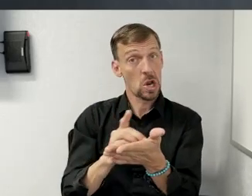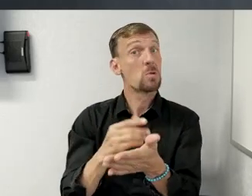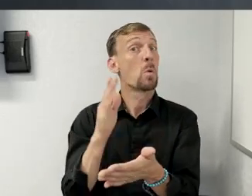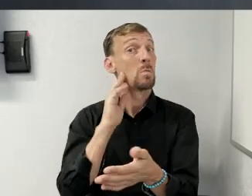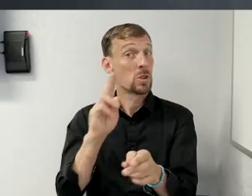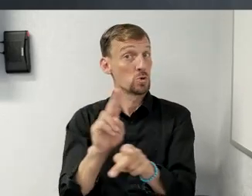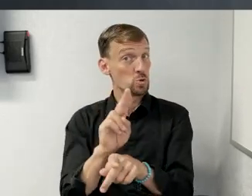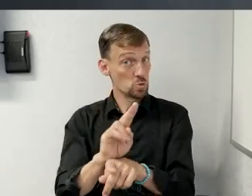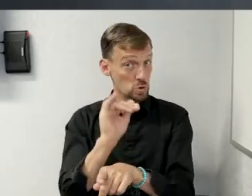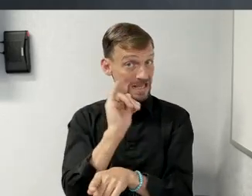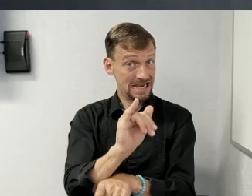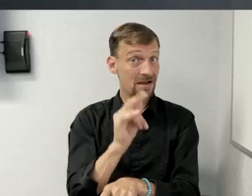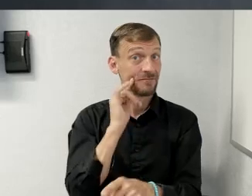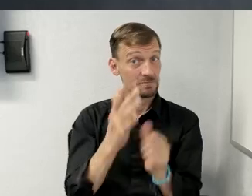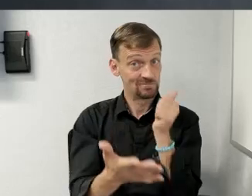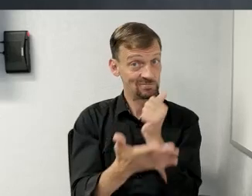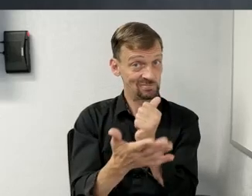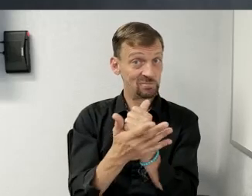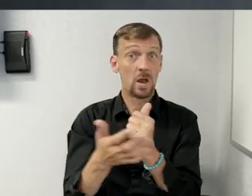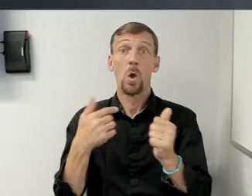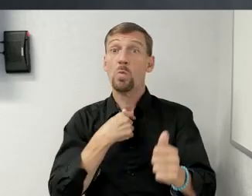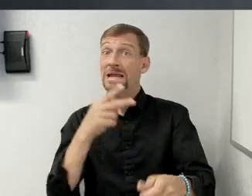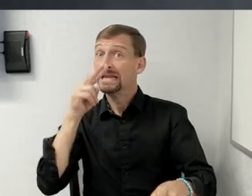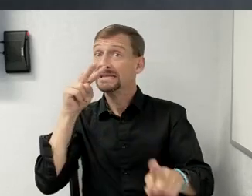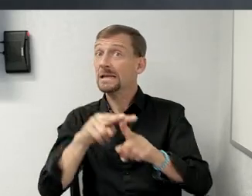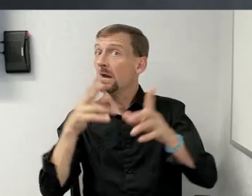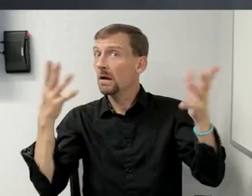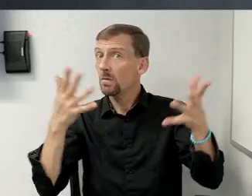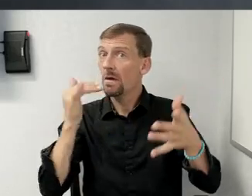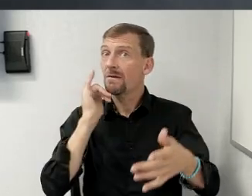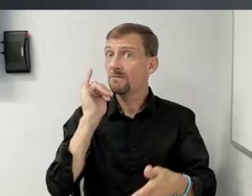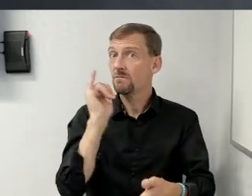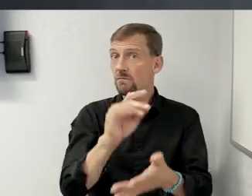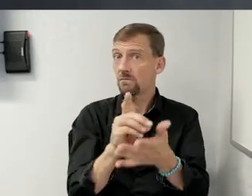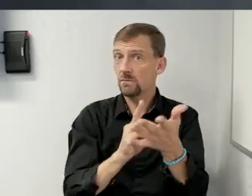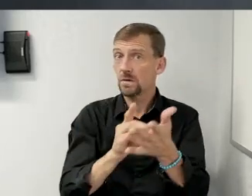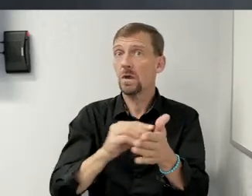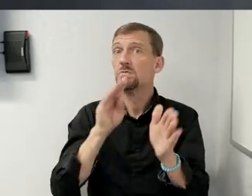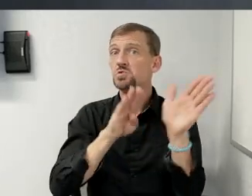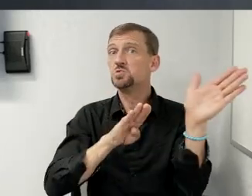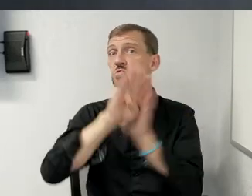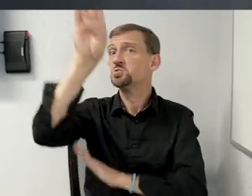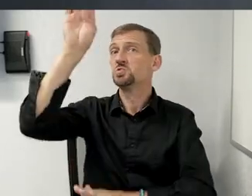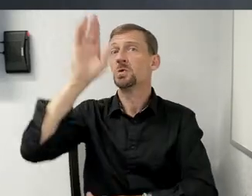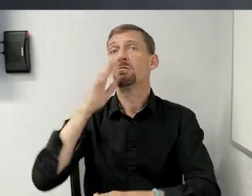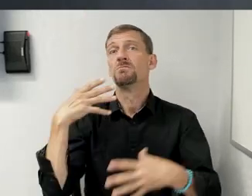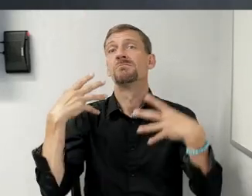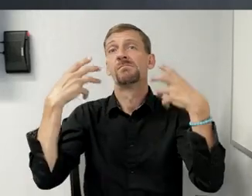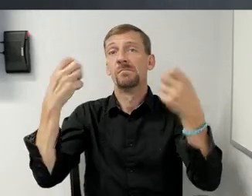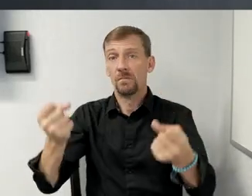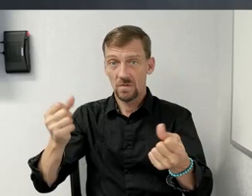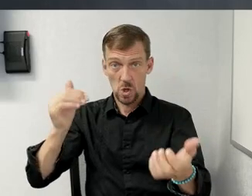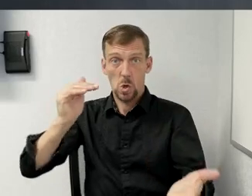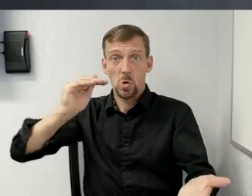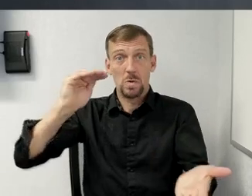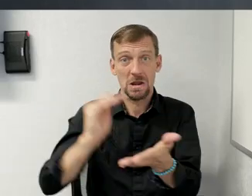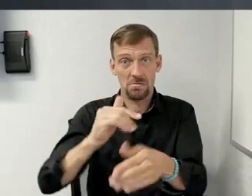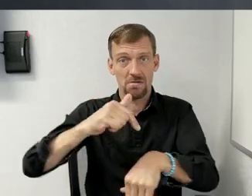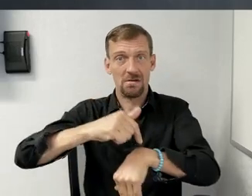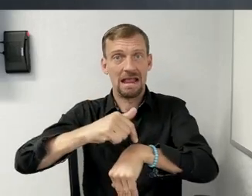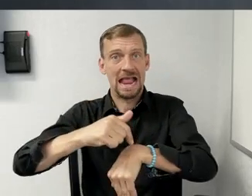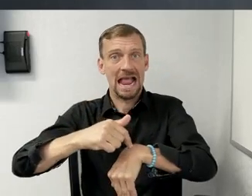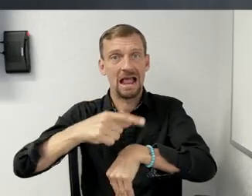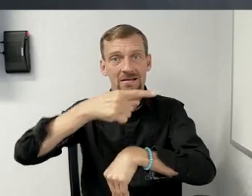administering. And what we've seen in that drug is it can, again, accelerate the recovery. It can reduce the amount of time